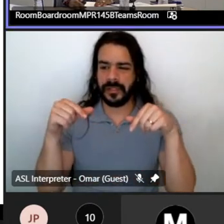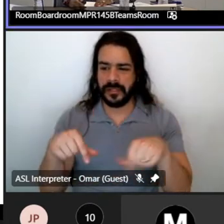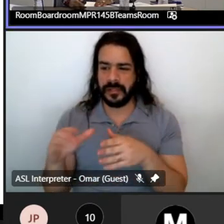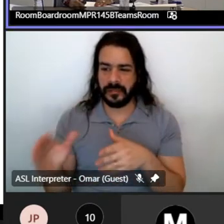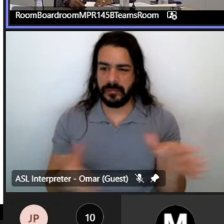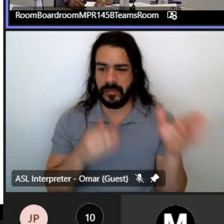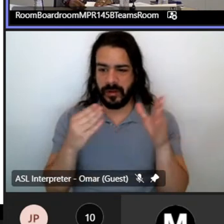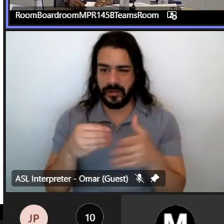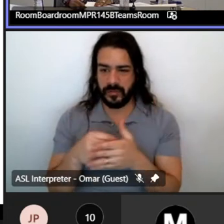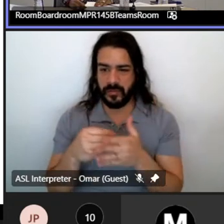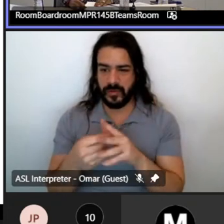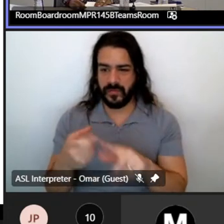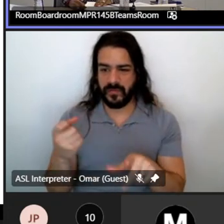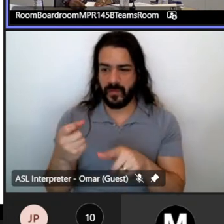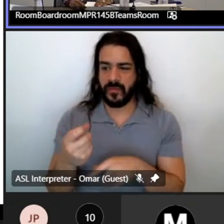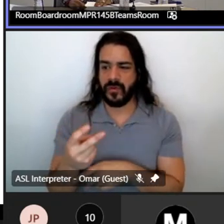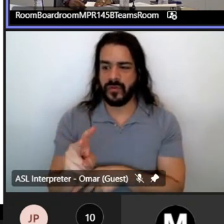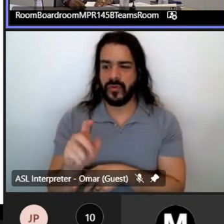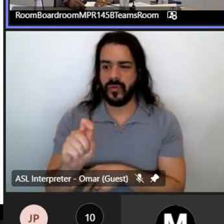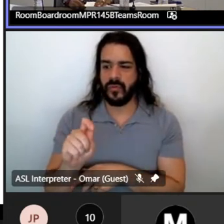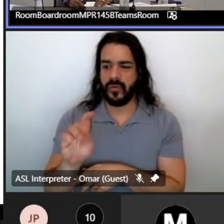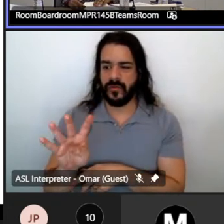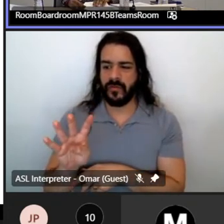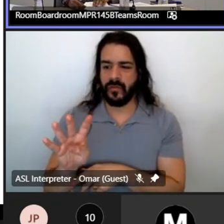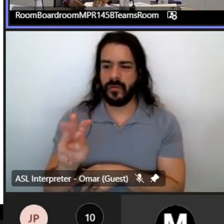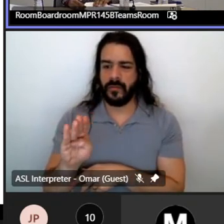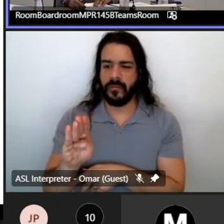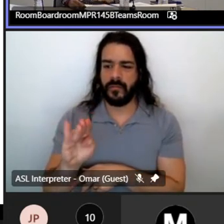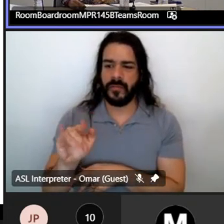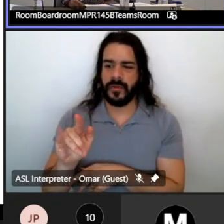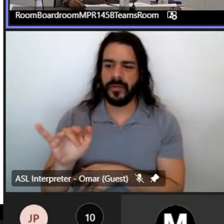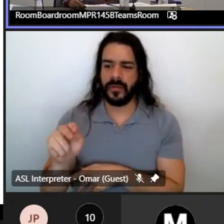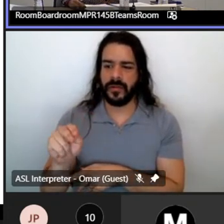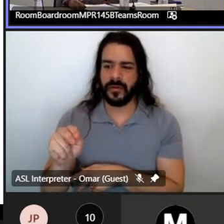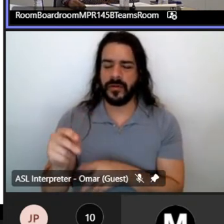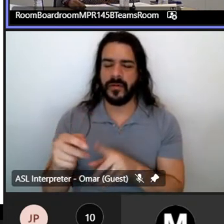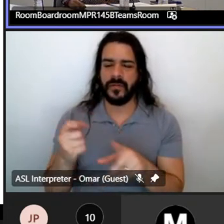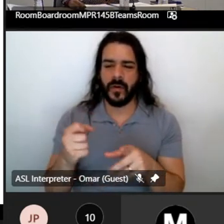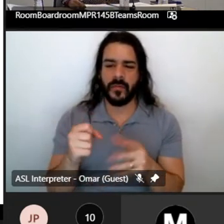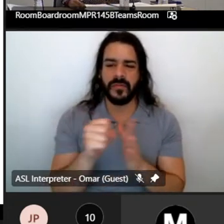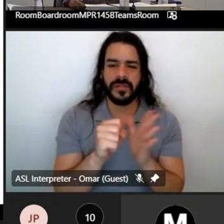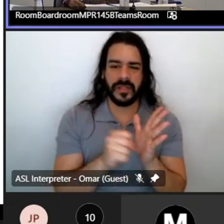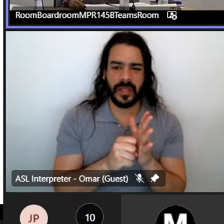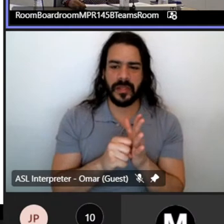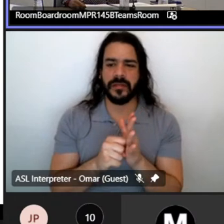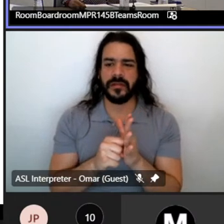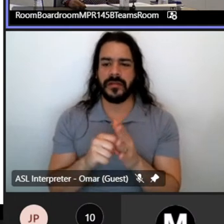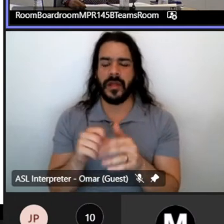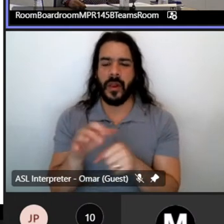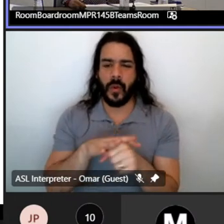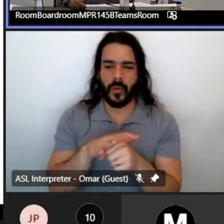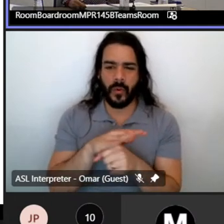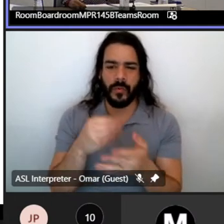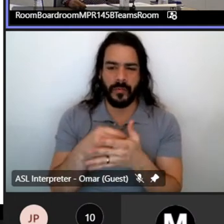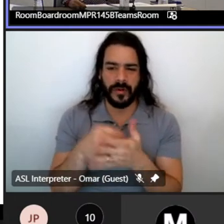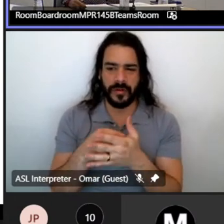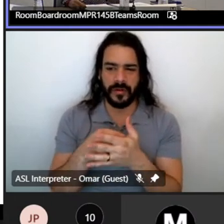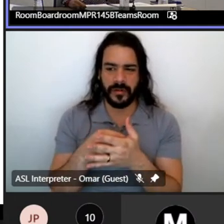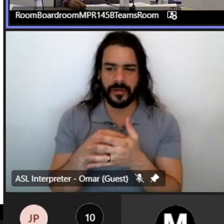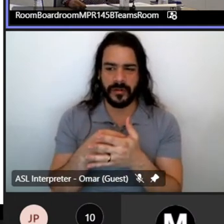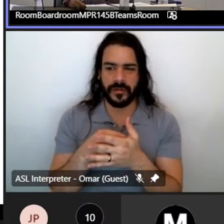this Capital Improvement plan is funded by 2.4 billion dollars of a combination of federal states and